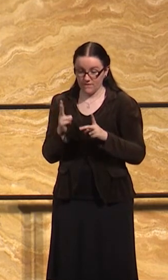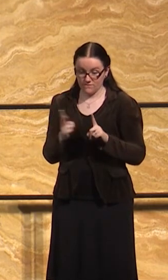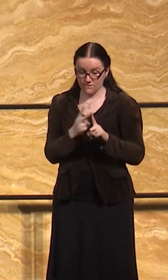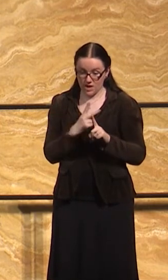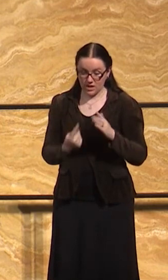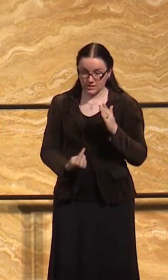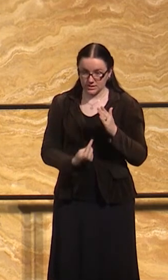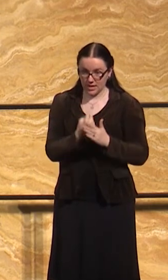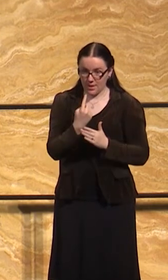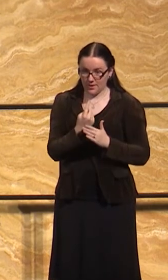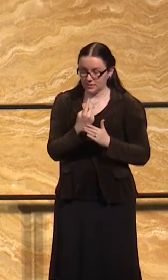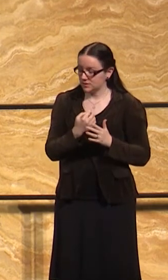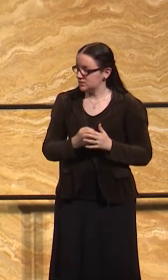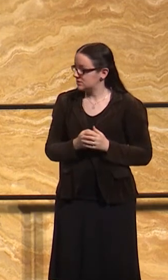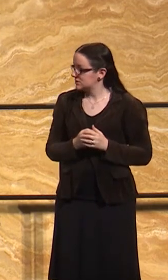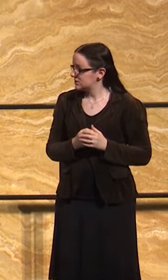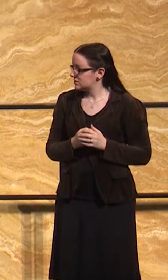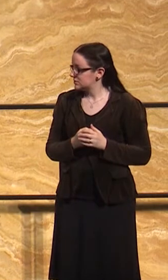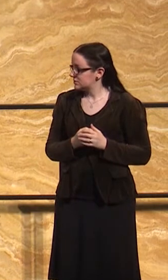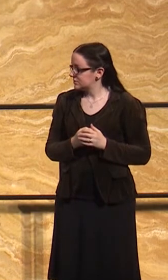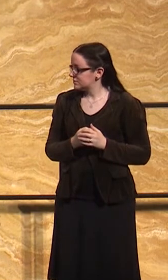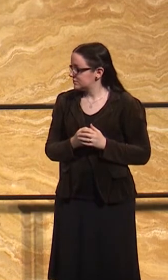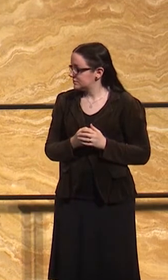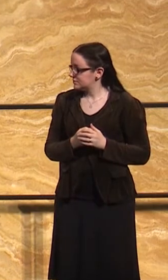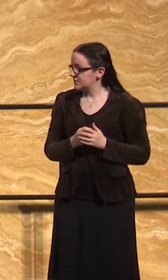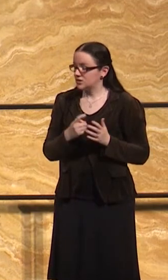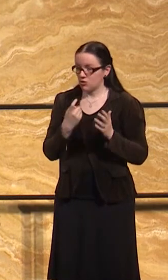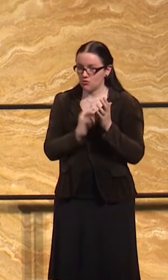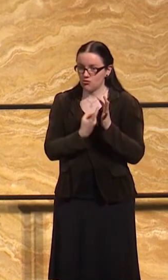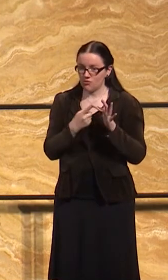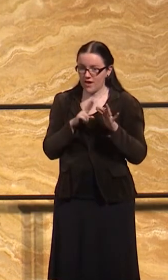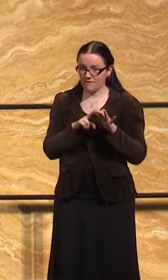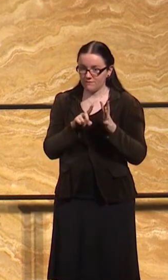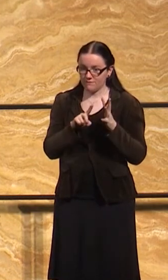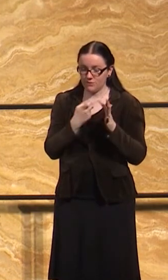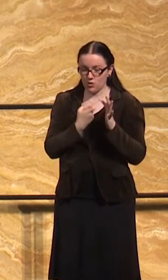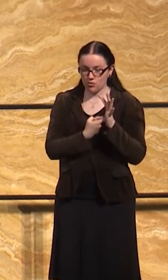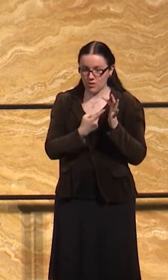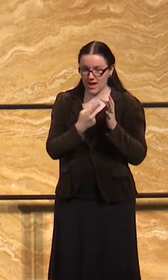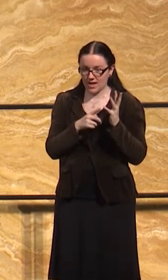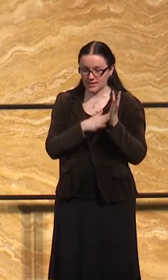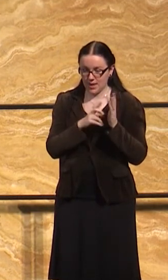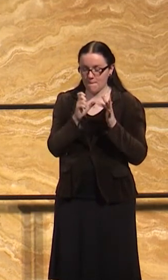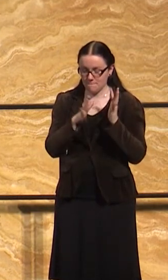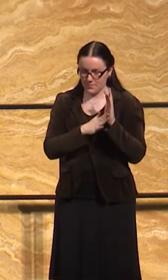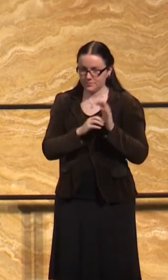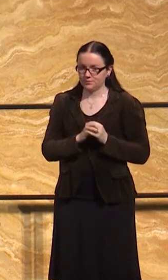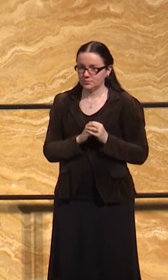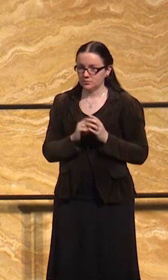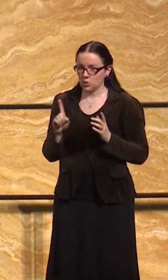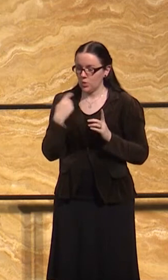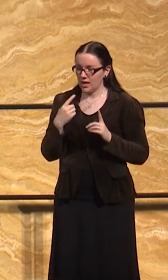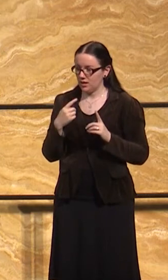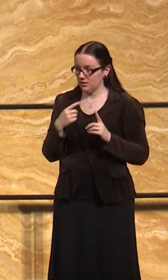happened following the announcement of the result of the referendum organized by the UN, within a matter of days,